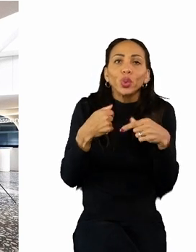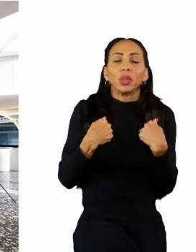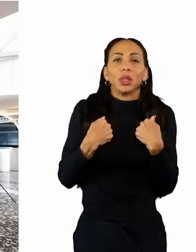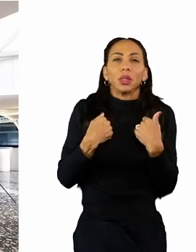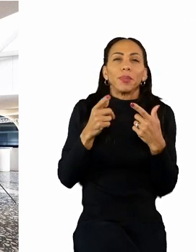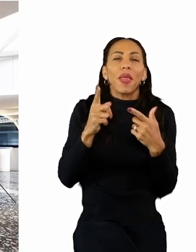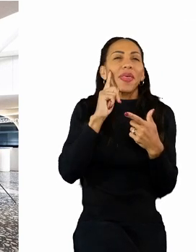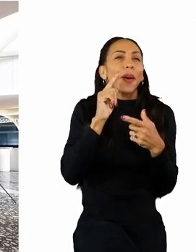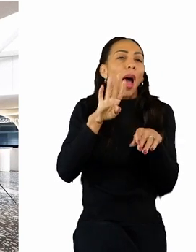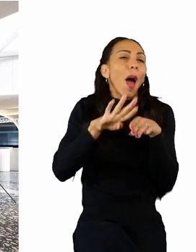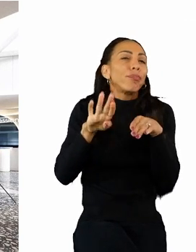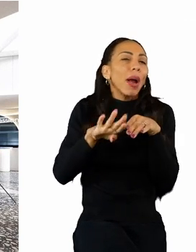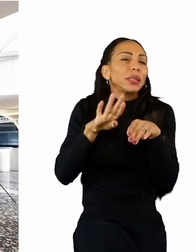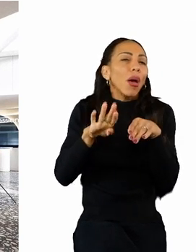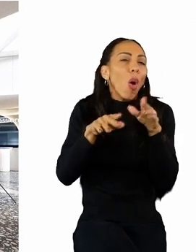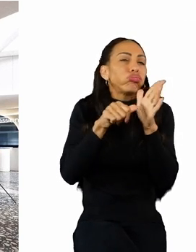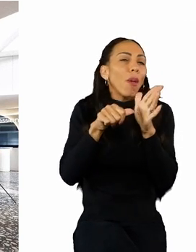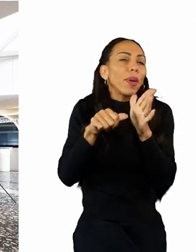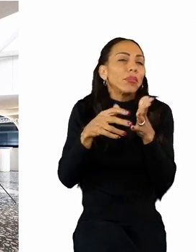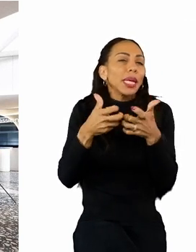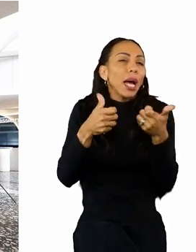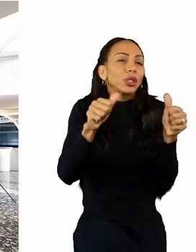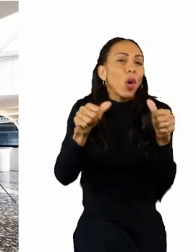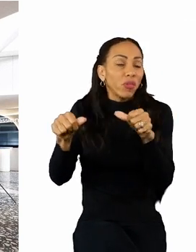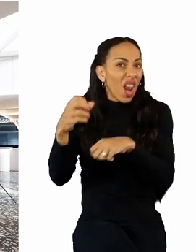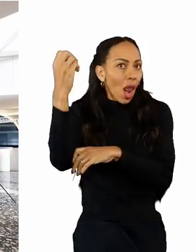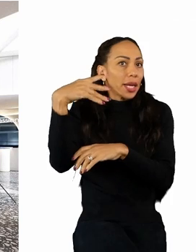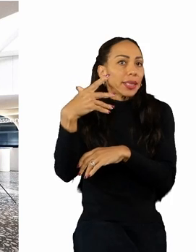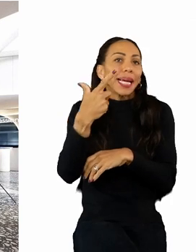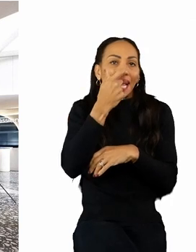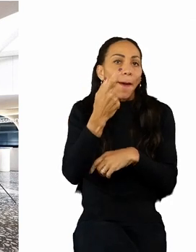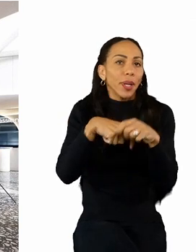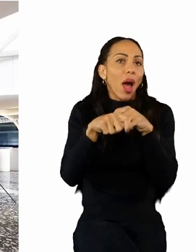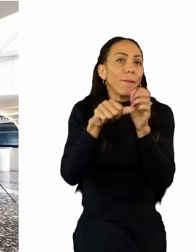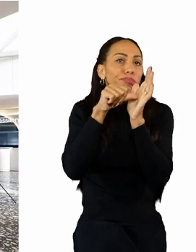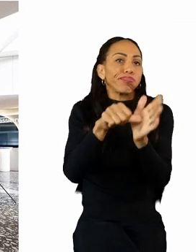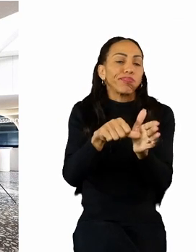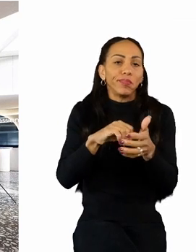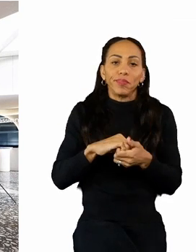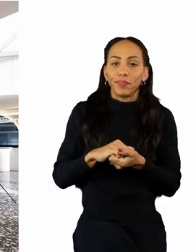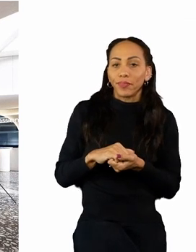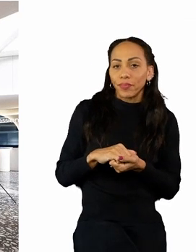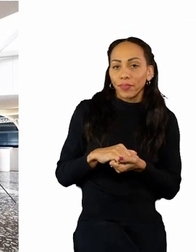in installation, so I'm fairly familiar with some of the, well, I'm sure you are as well, with the kinds of stumbling blocks and the